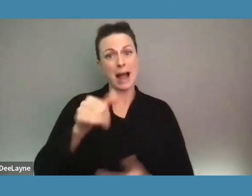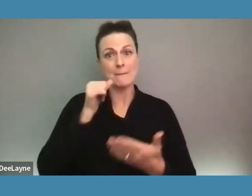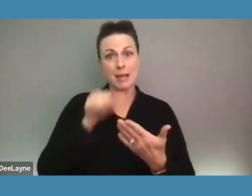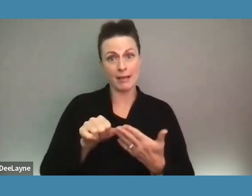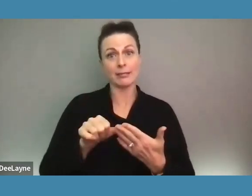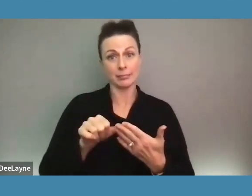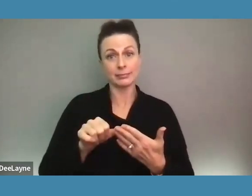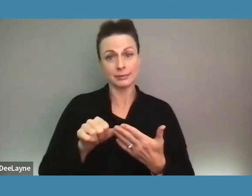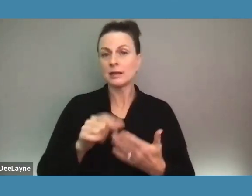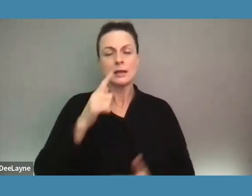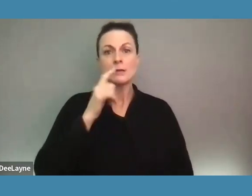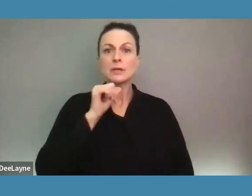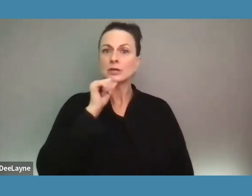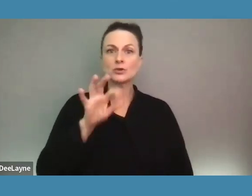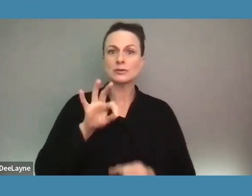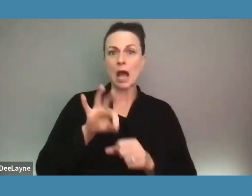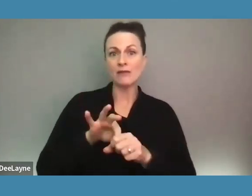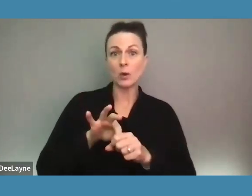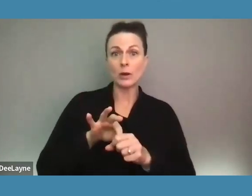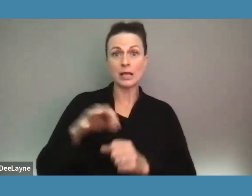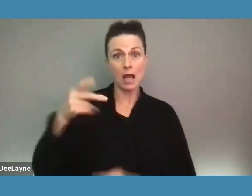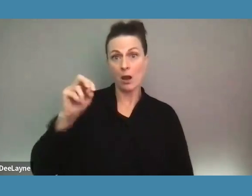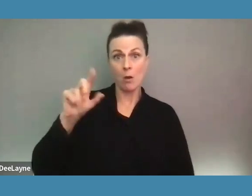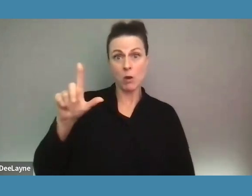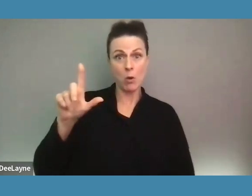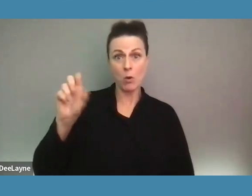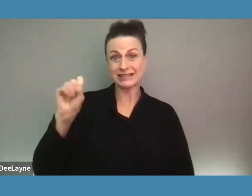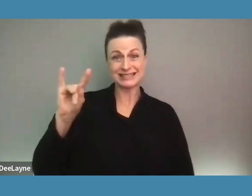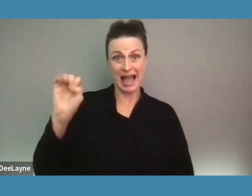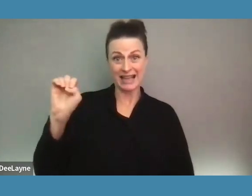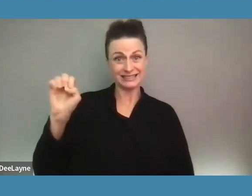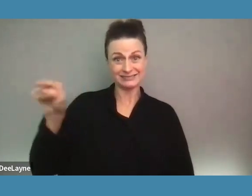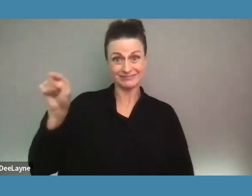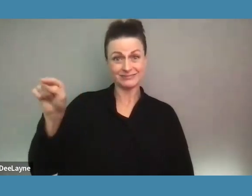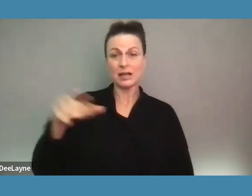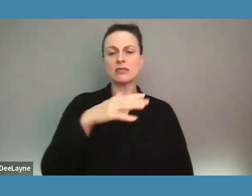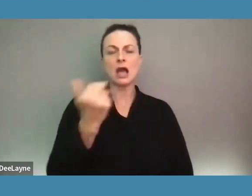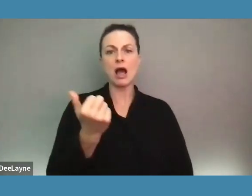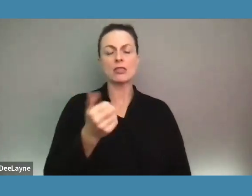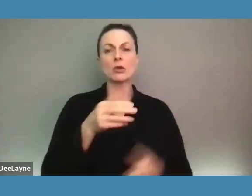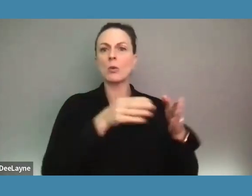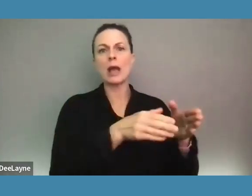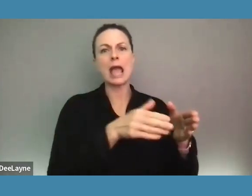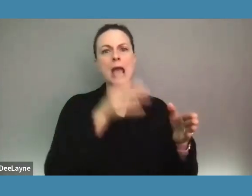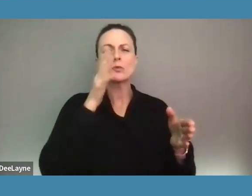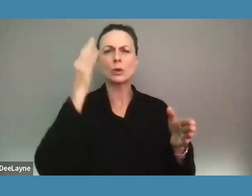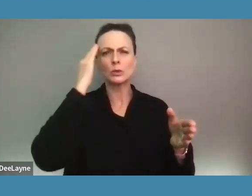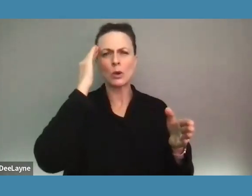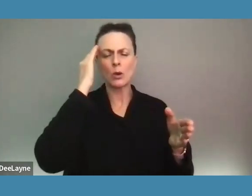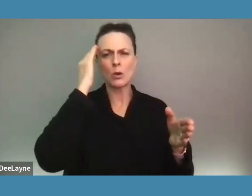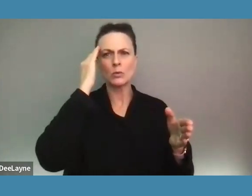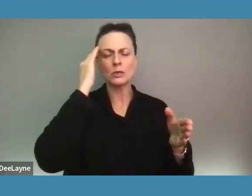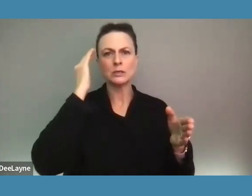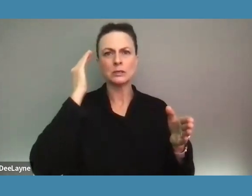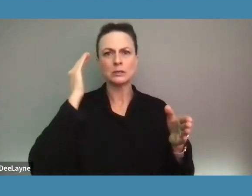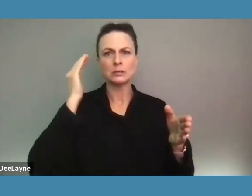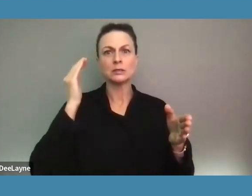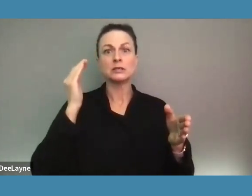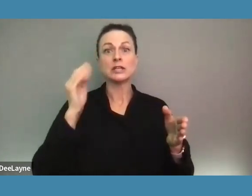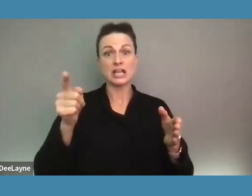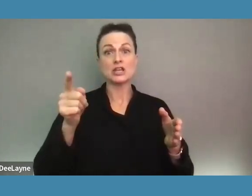Because you're not voting at a poll site, the only other way that they would know that you